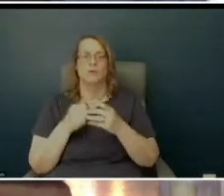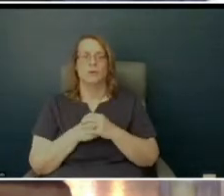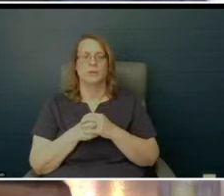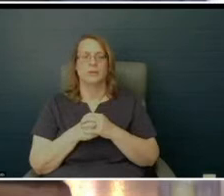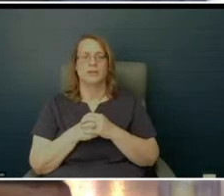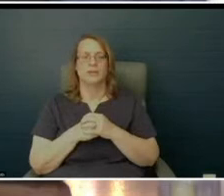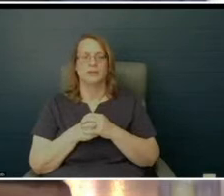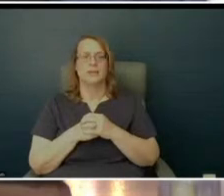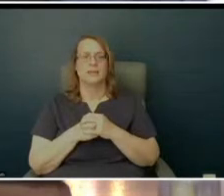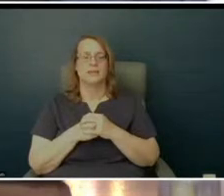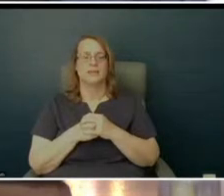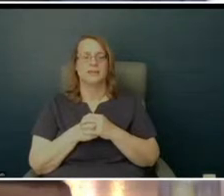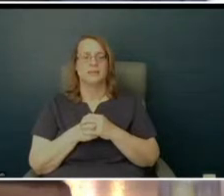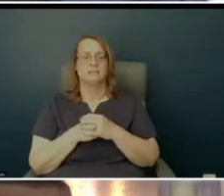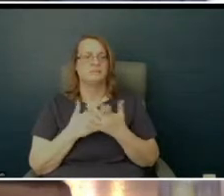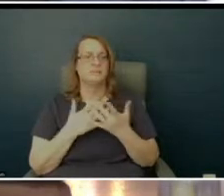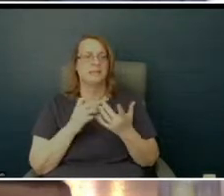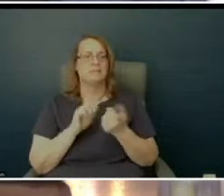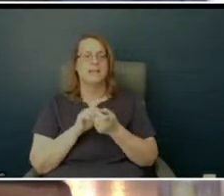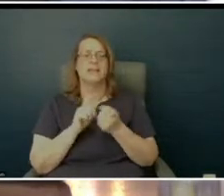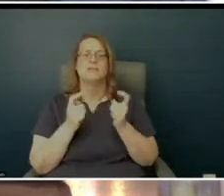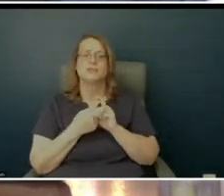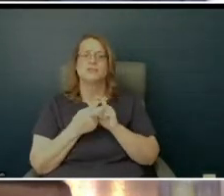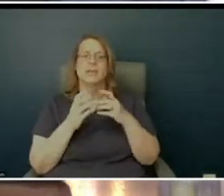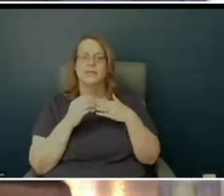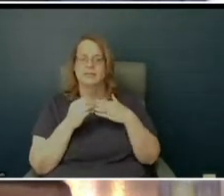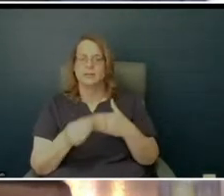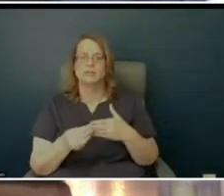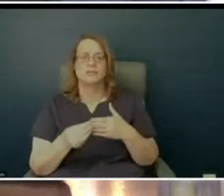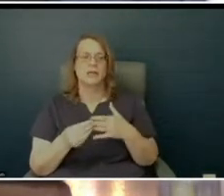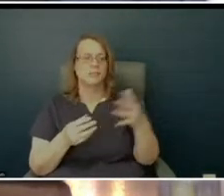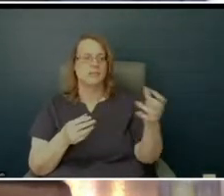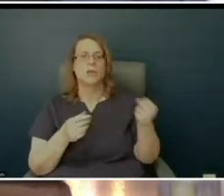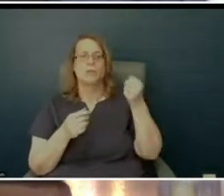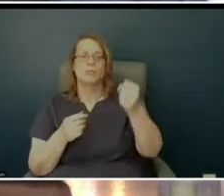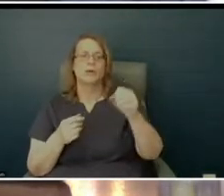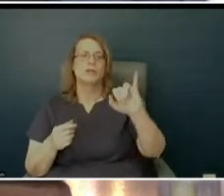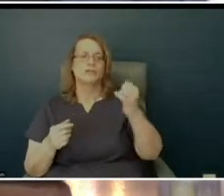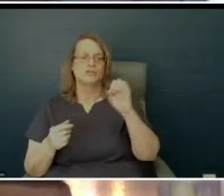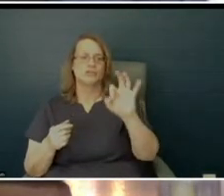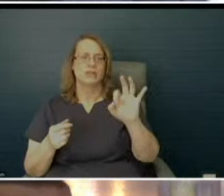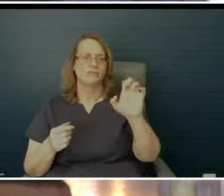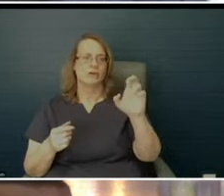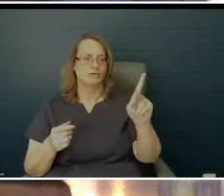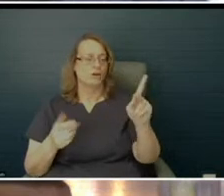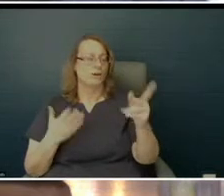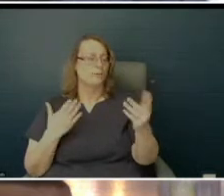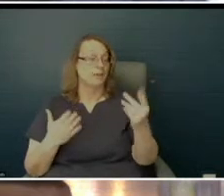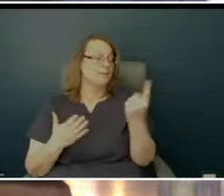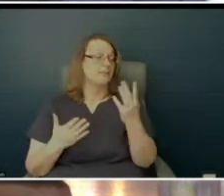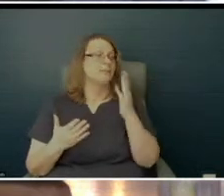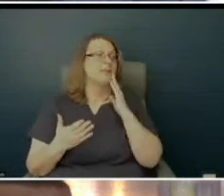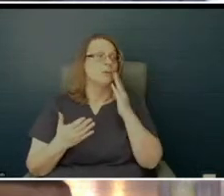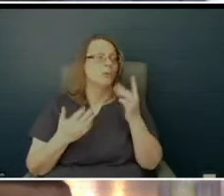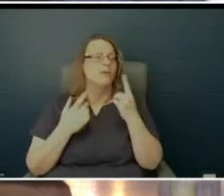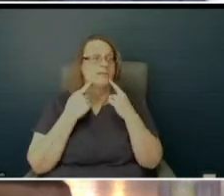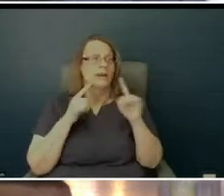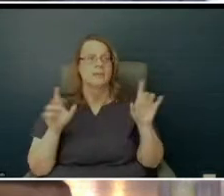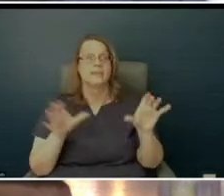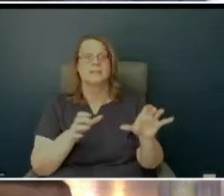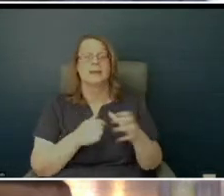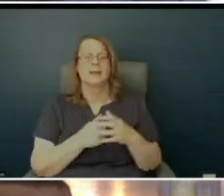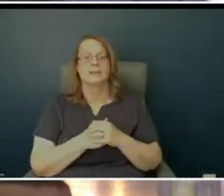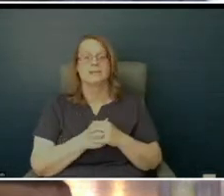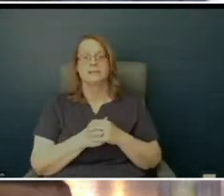and make a change in the leadership, put Jeff Clark in, maybe something will finally get done." And I responded, as I think I